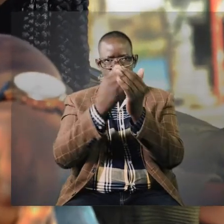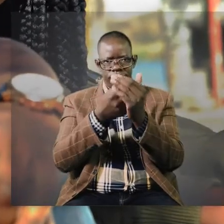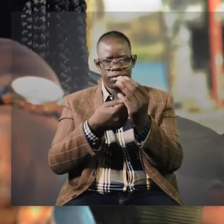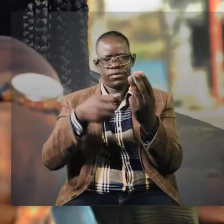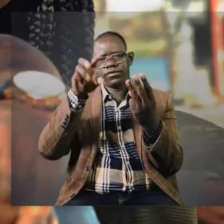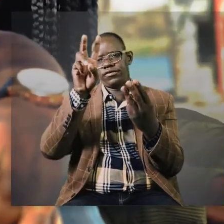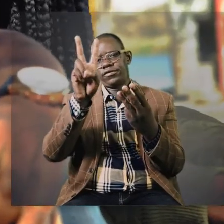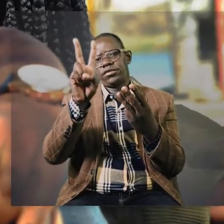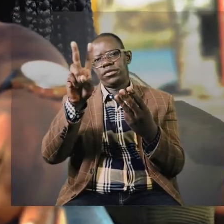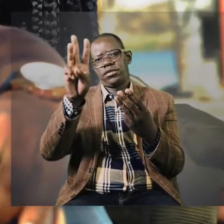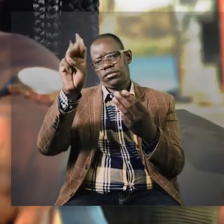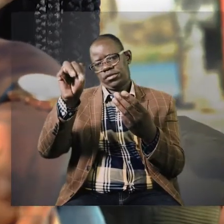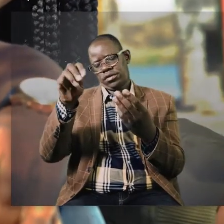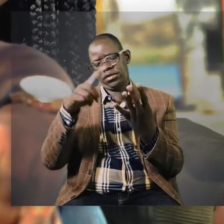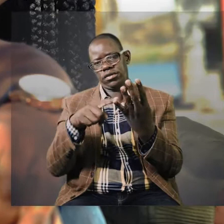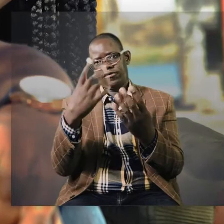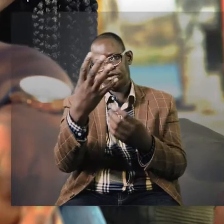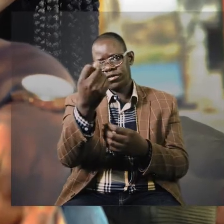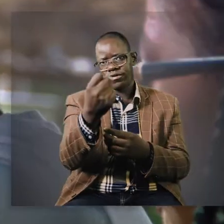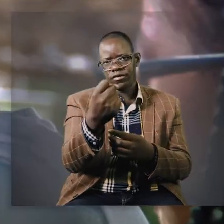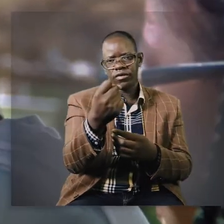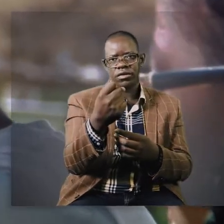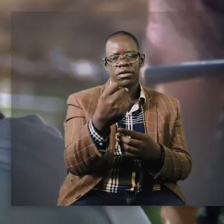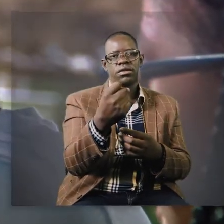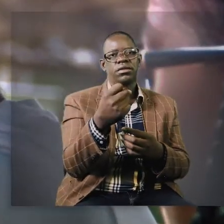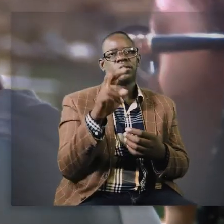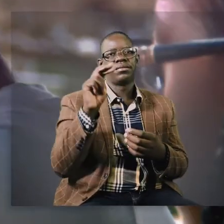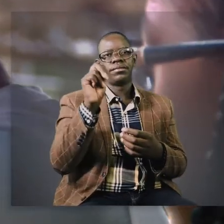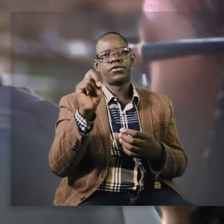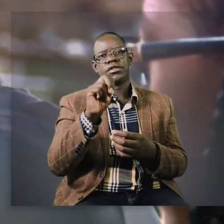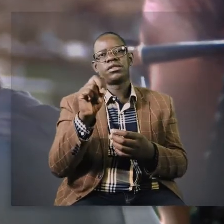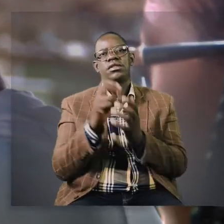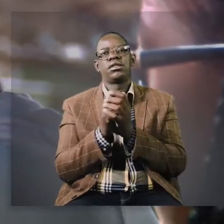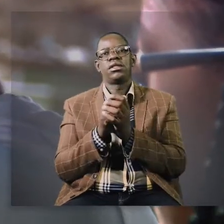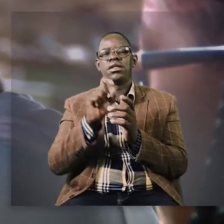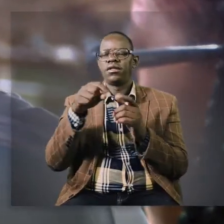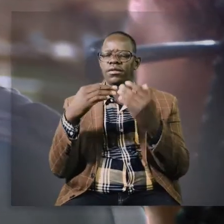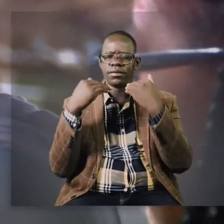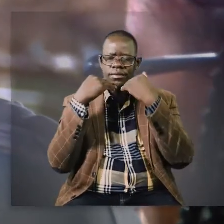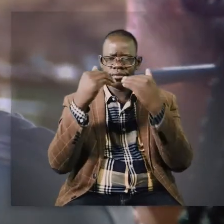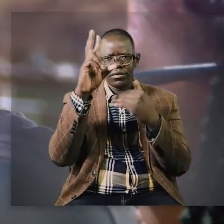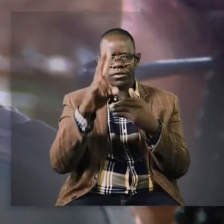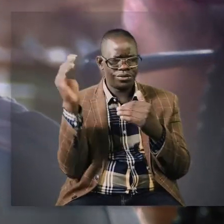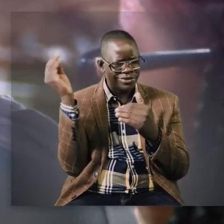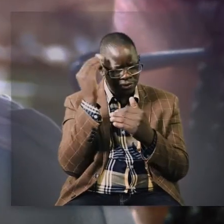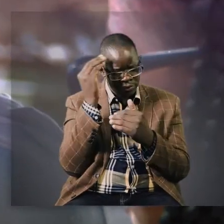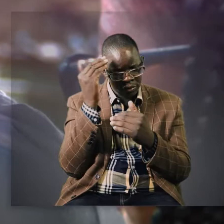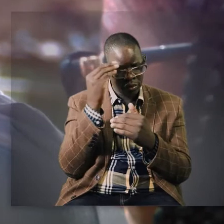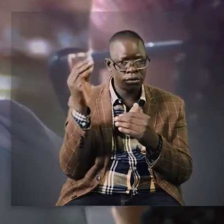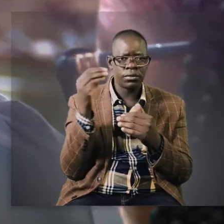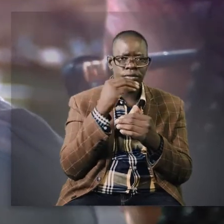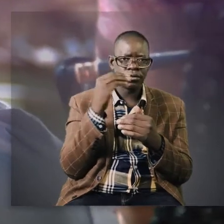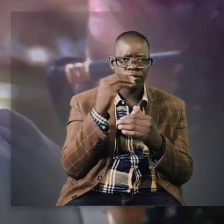fats, vitamins, and minerals. Yes, that's actually true. But do you also know that it is very important for people to consume